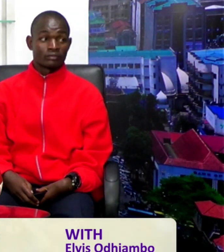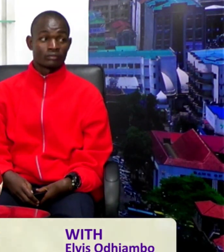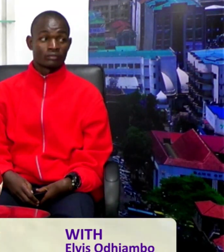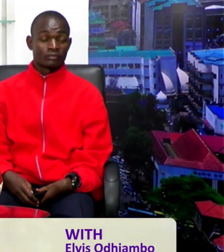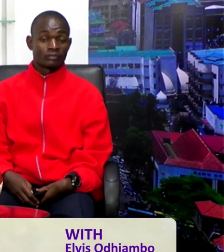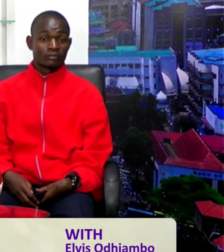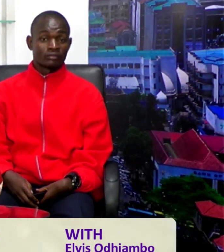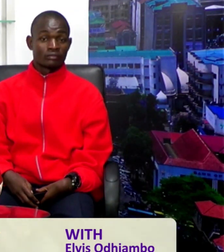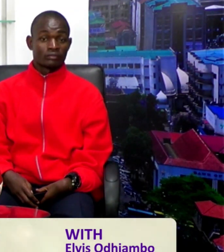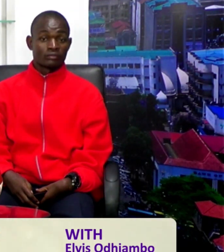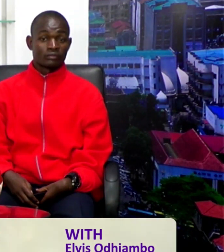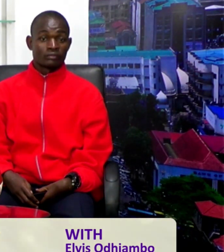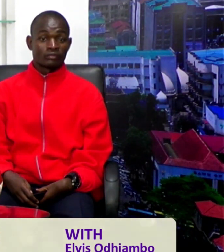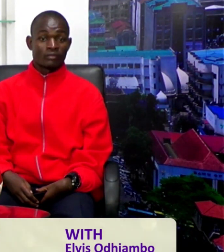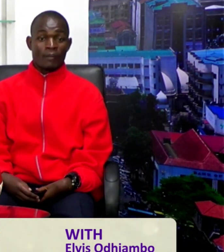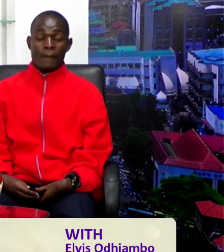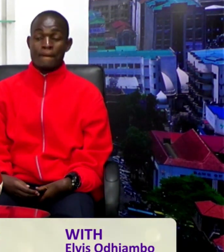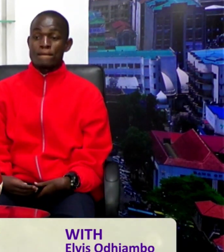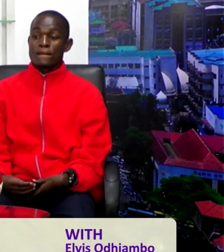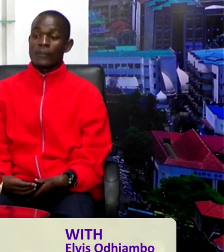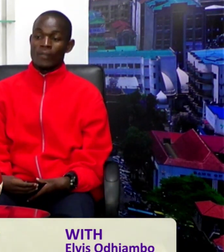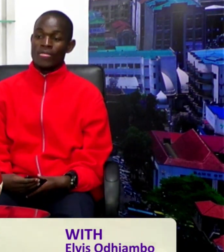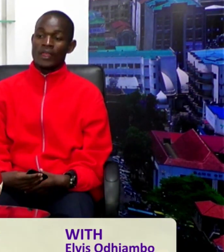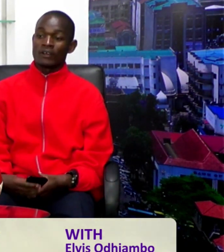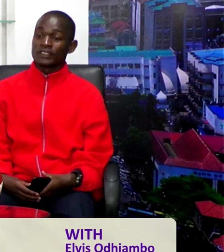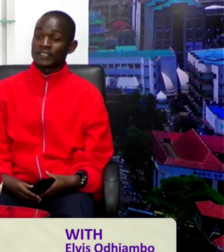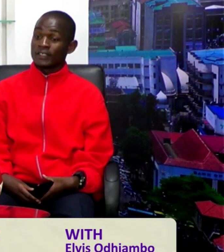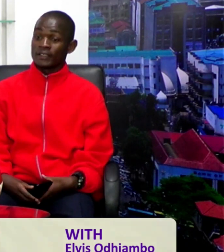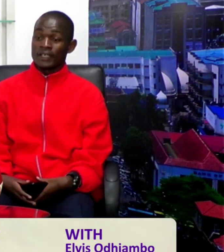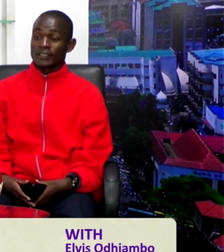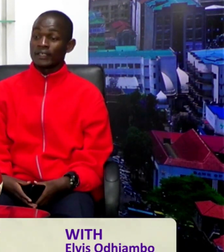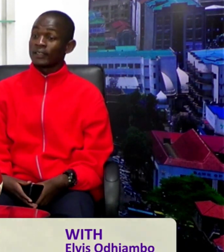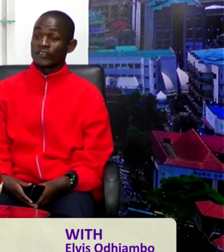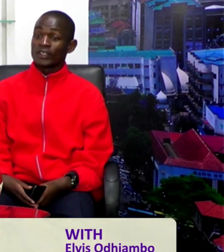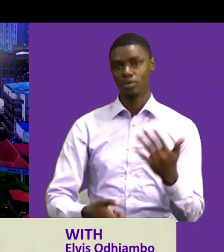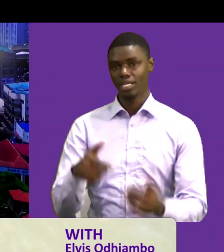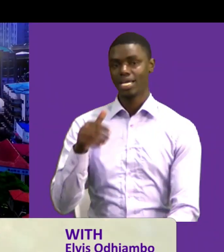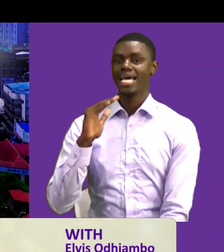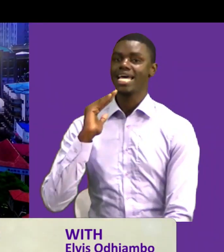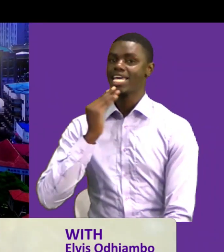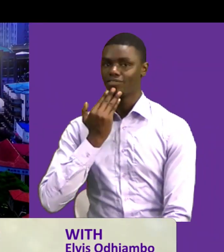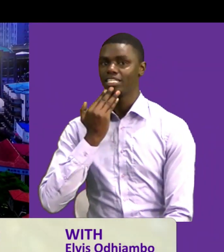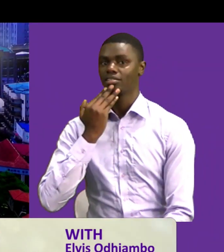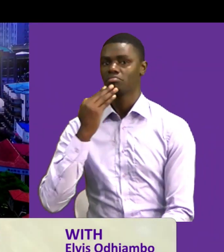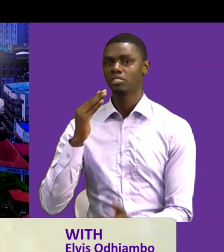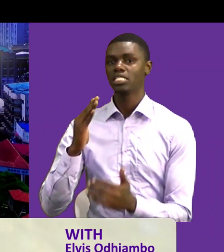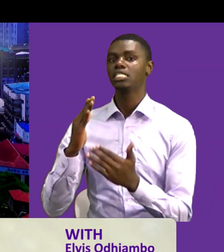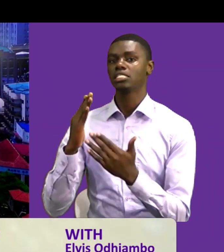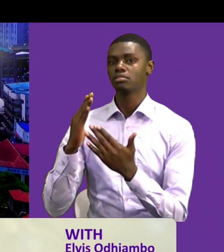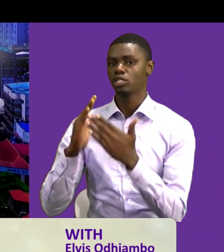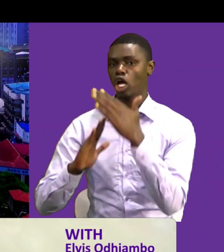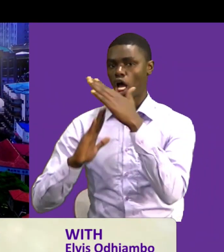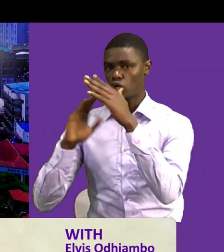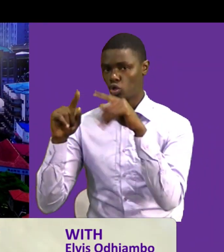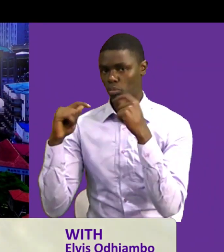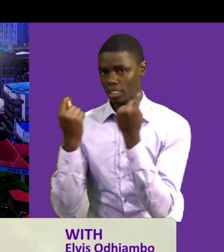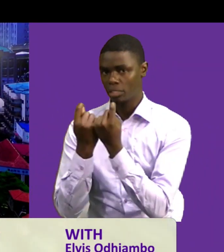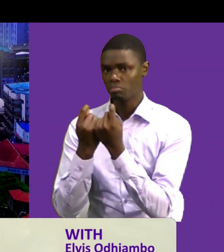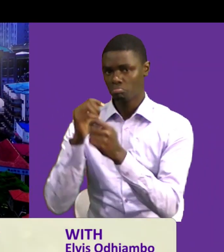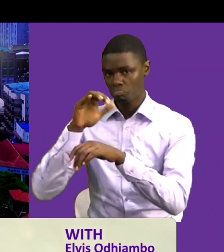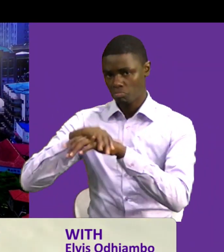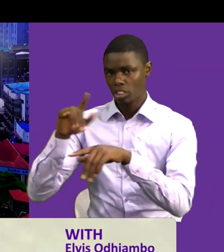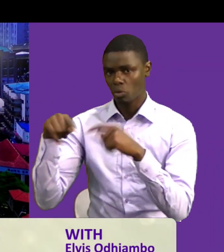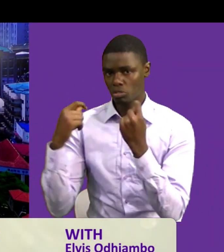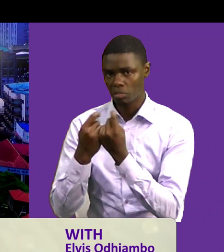think about AFC moving forward? I will say that AFC is among the top teams. It's a good team. They